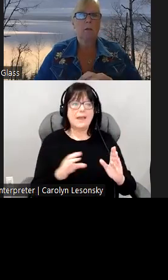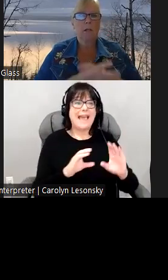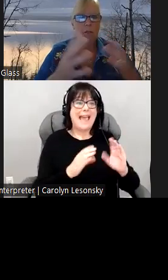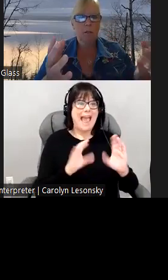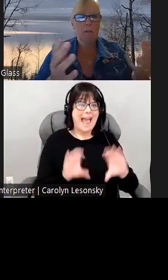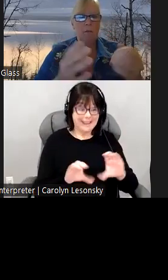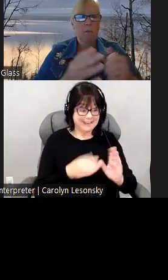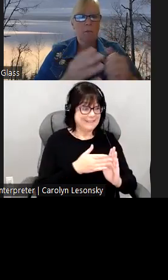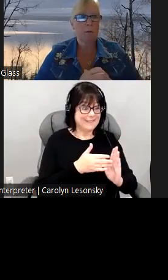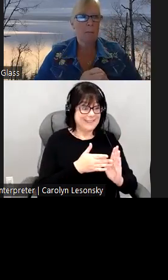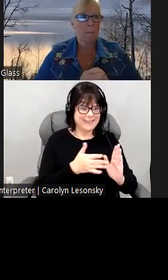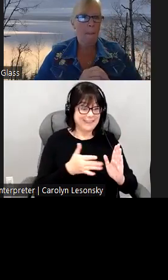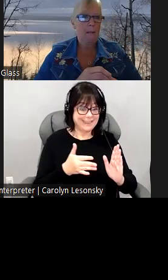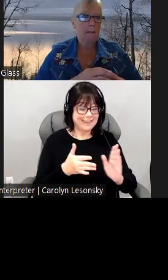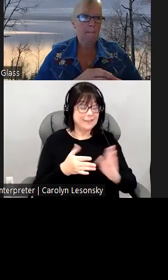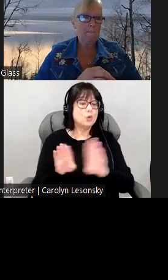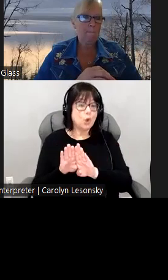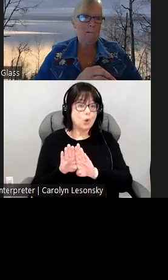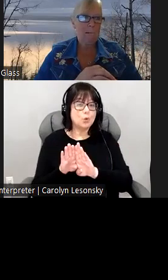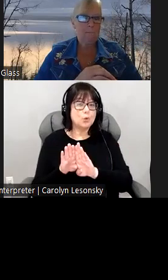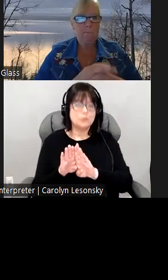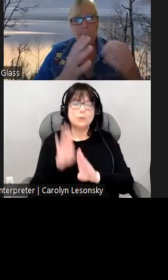So if I started in your program in